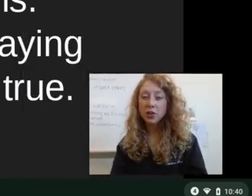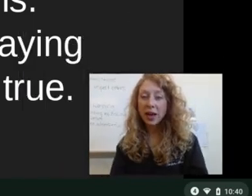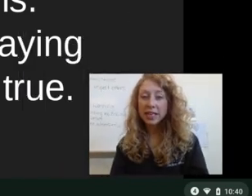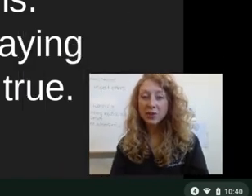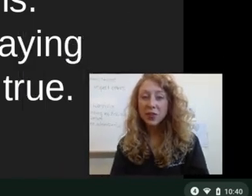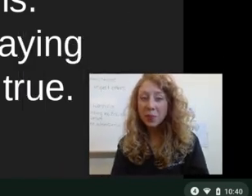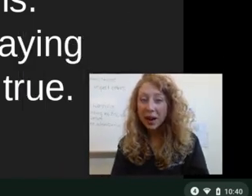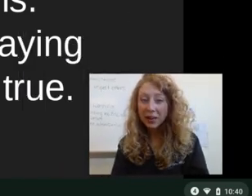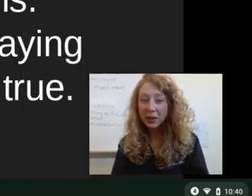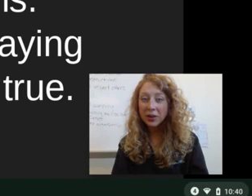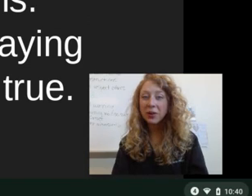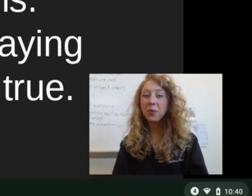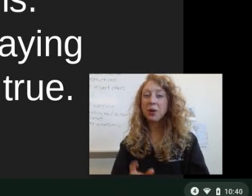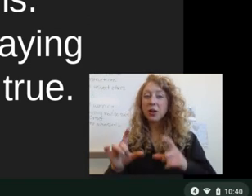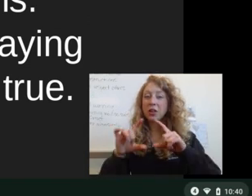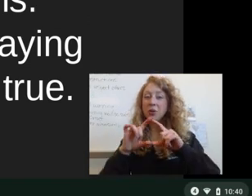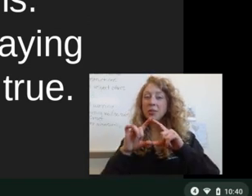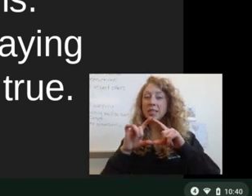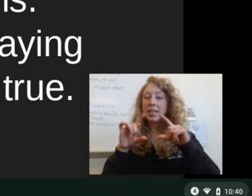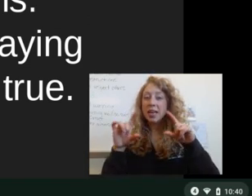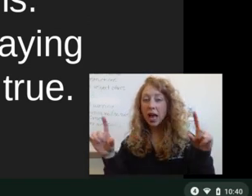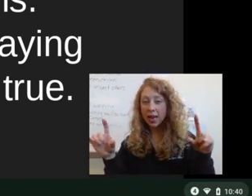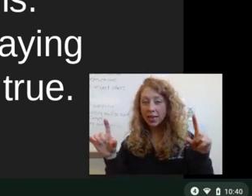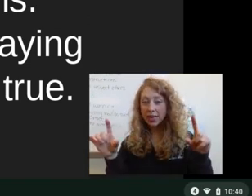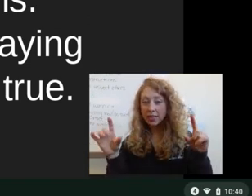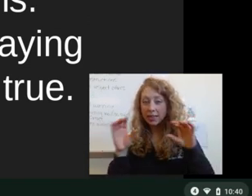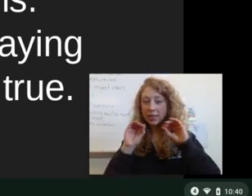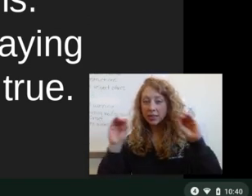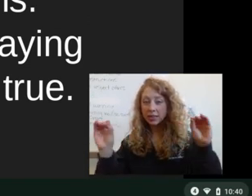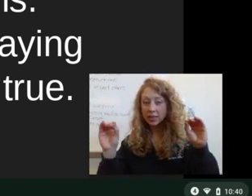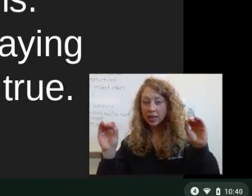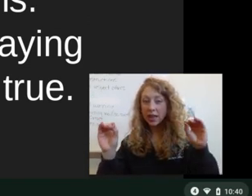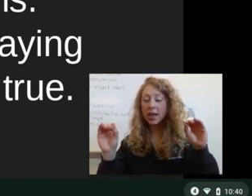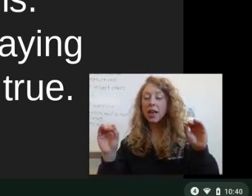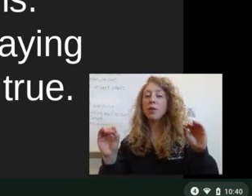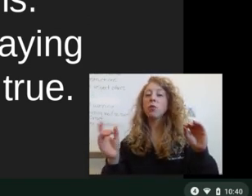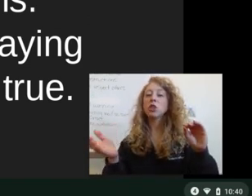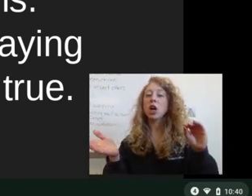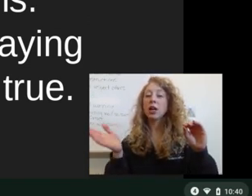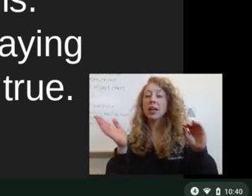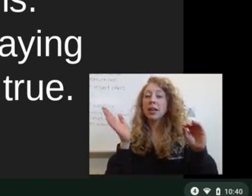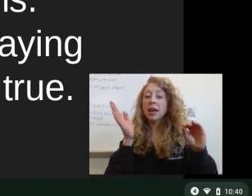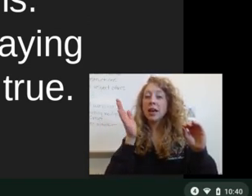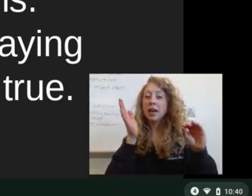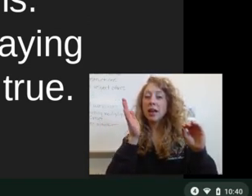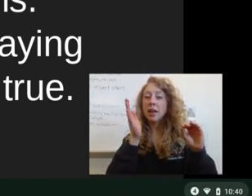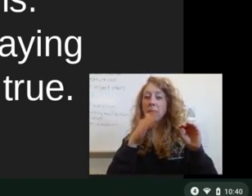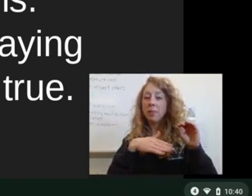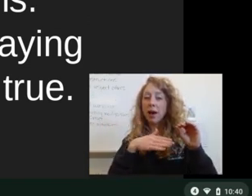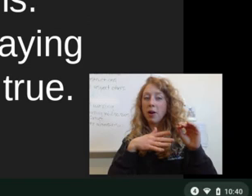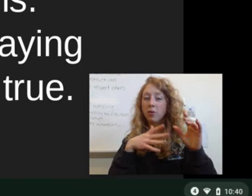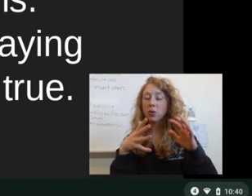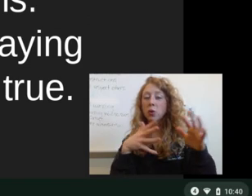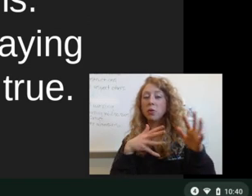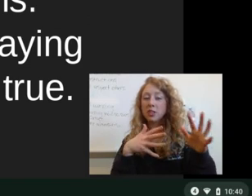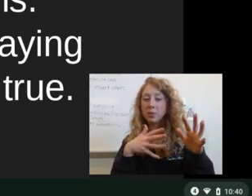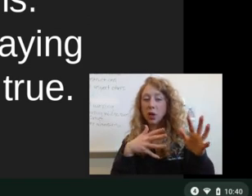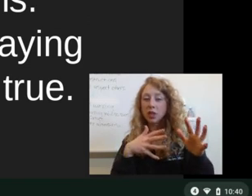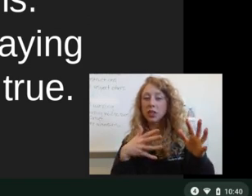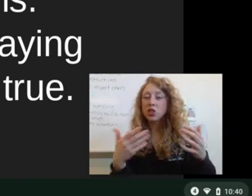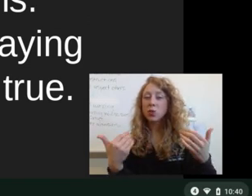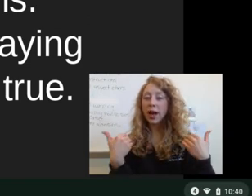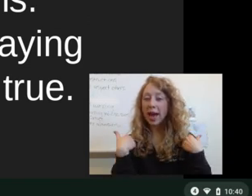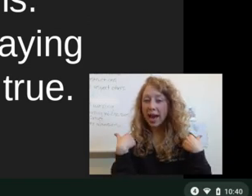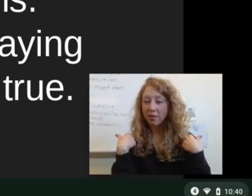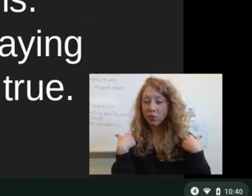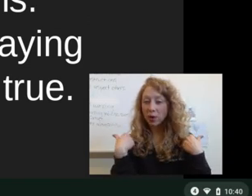Okay, so as a reminder, we're going to use none if we're talking about or